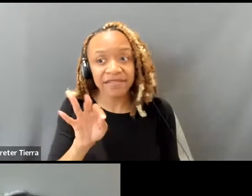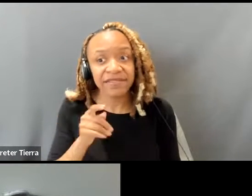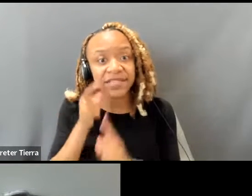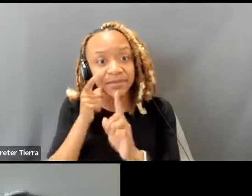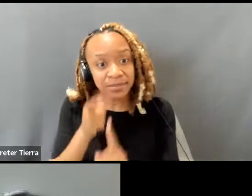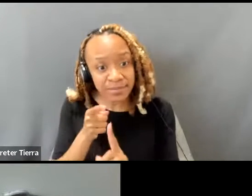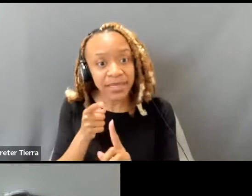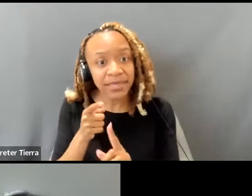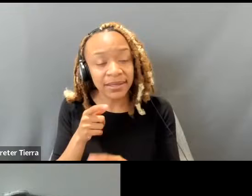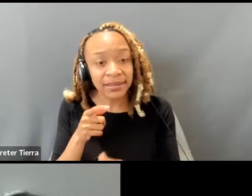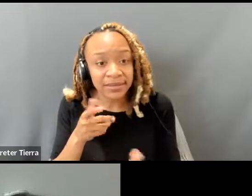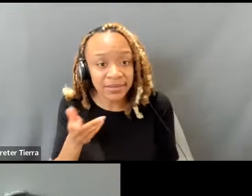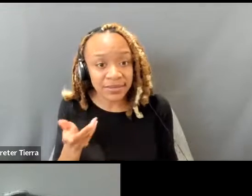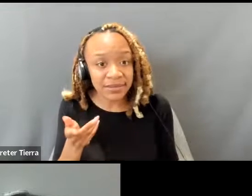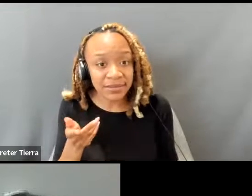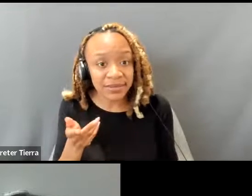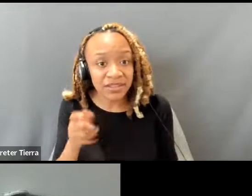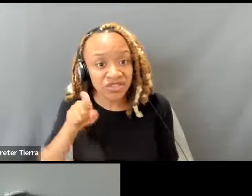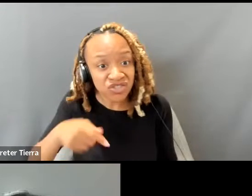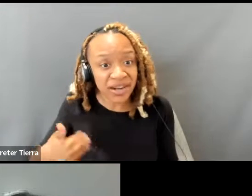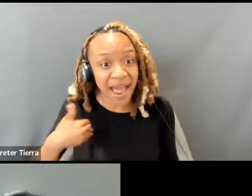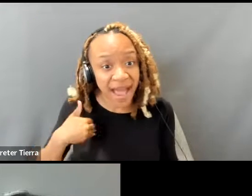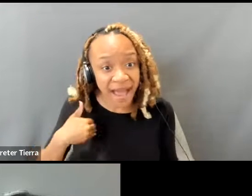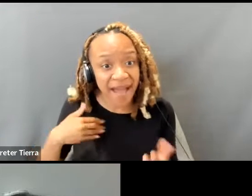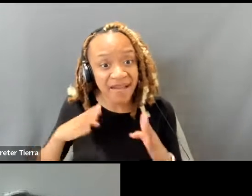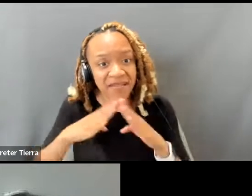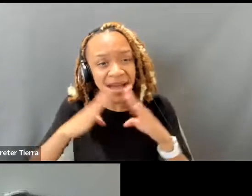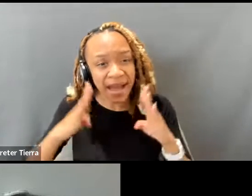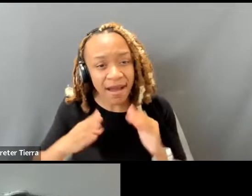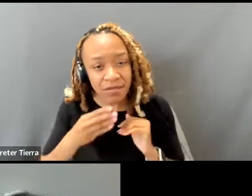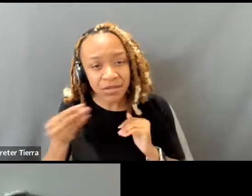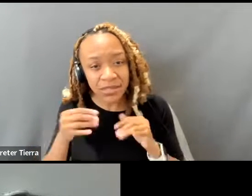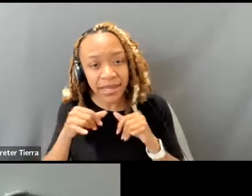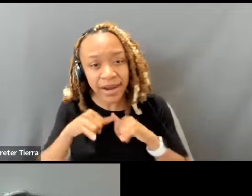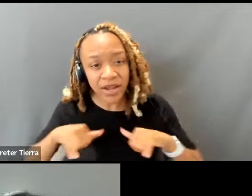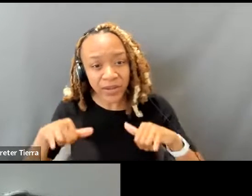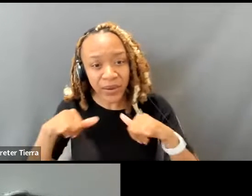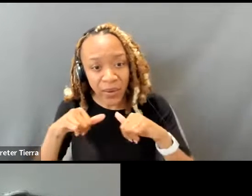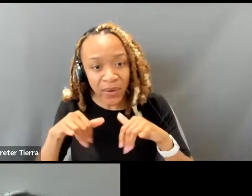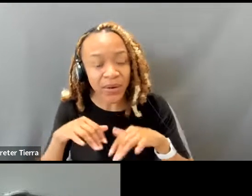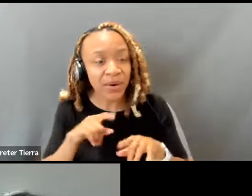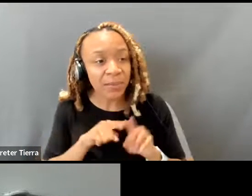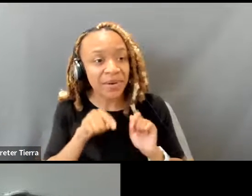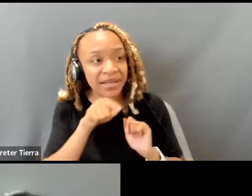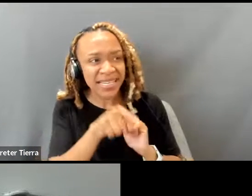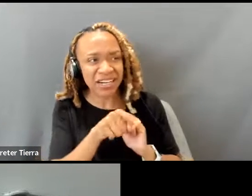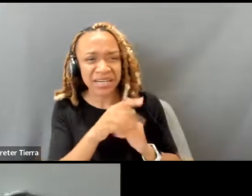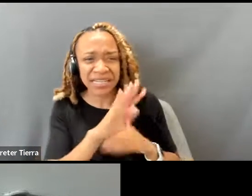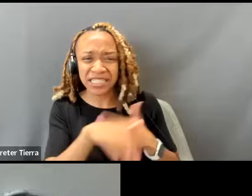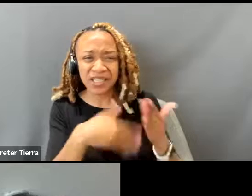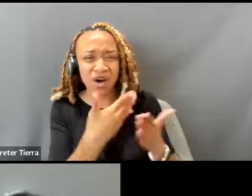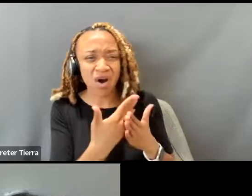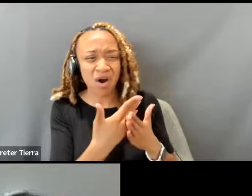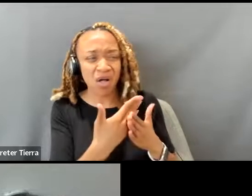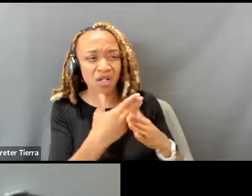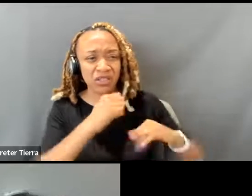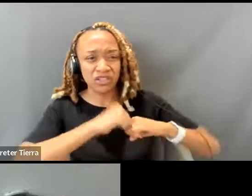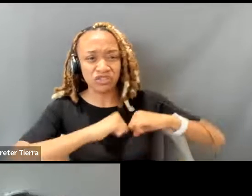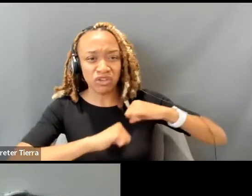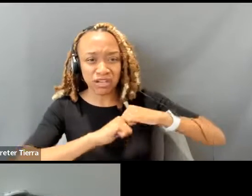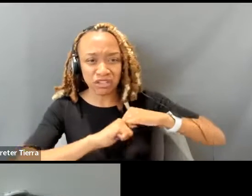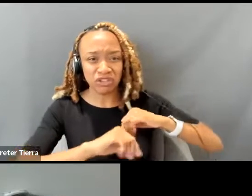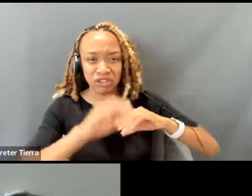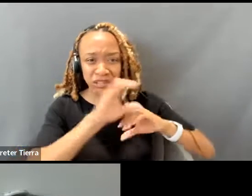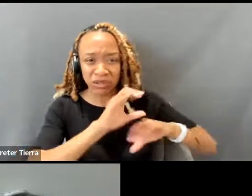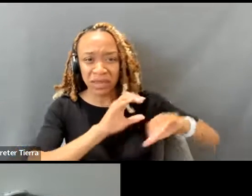zoning regulations was to have like a house and a yard, and here it's becoming all structure. And I think